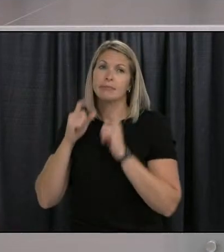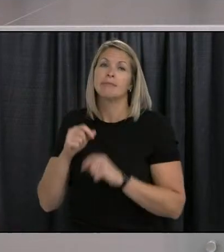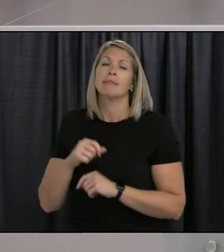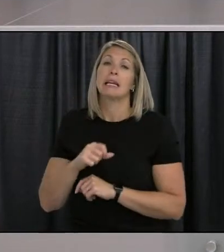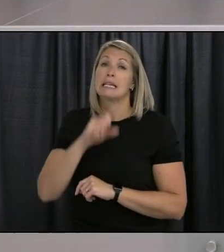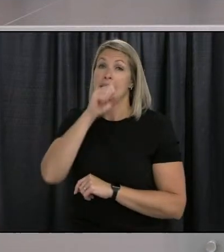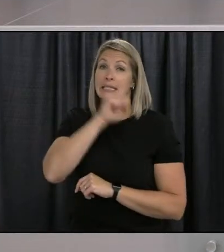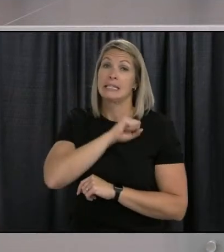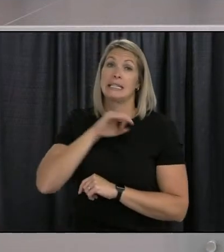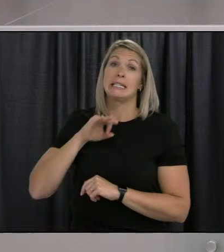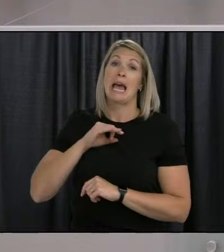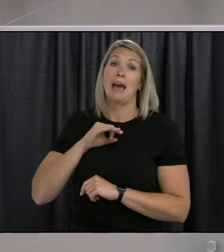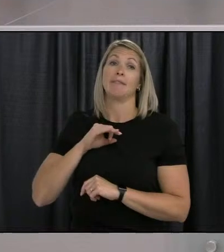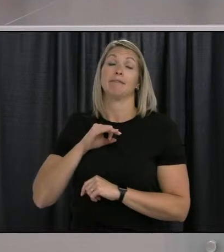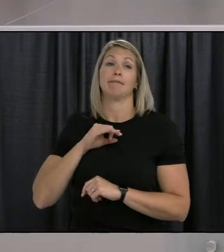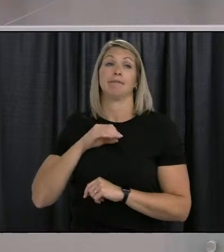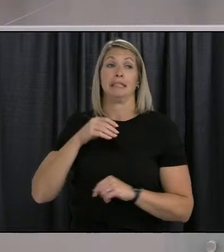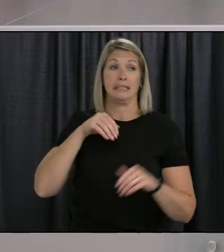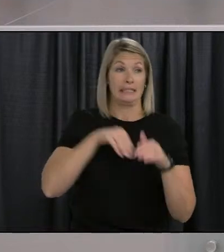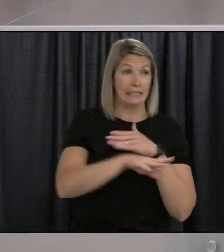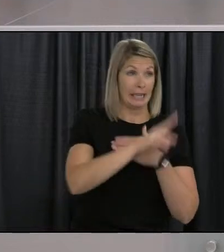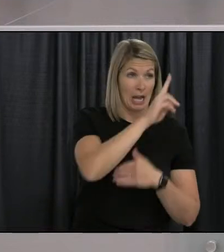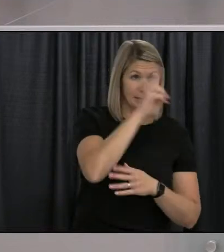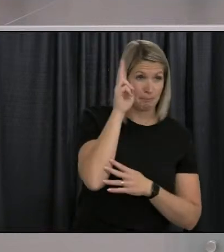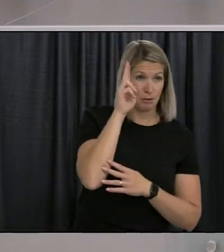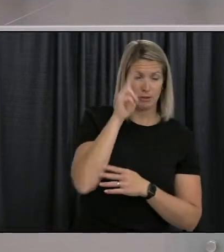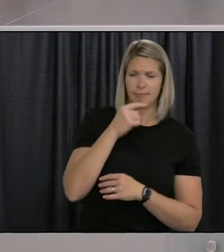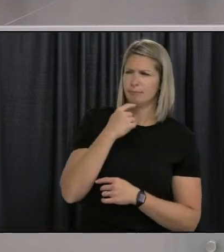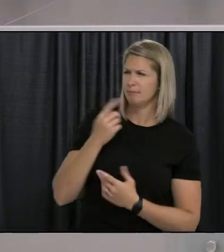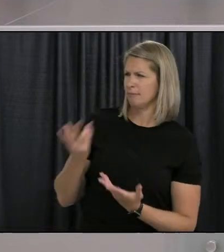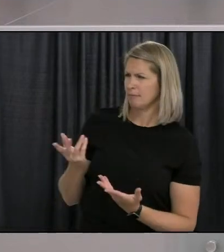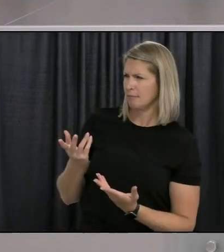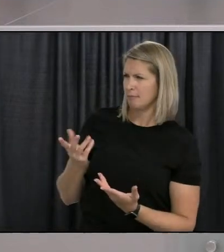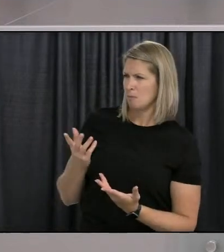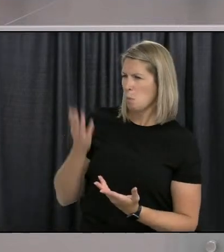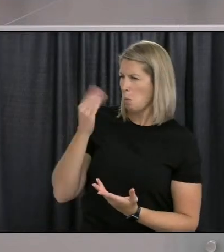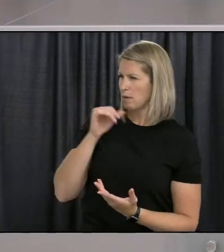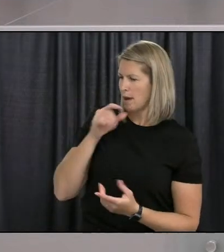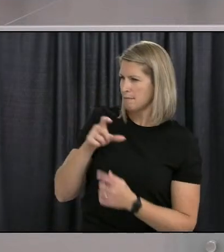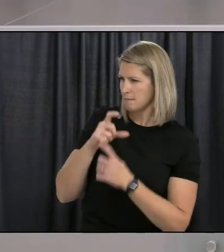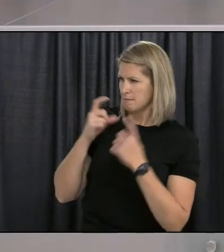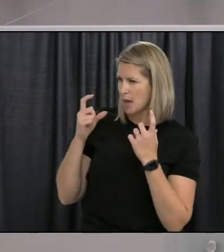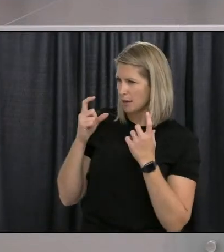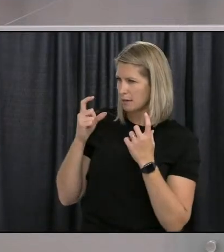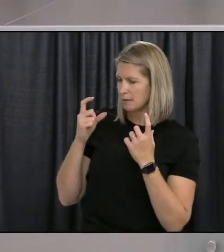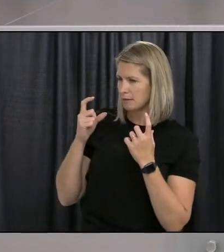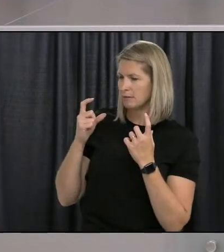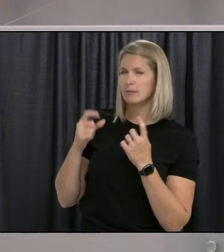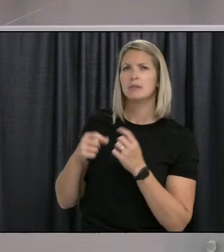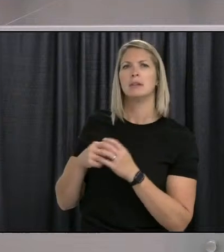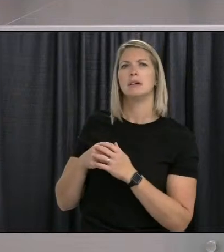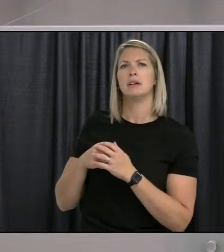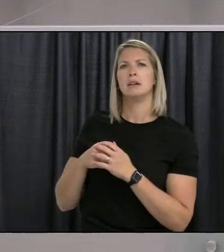hospital. Can you clarify again whether someone in that situation has to